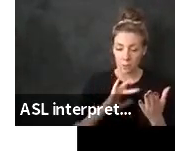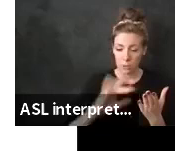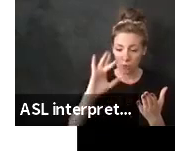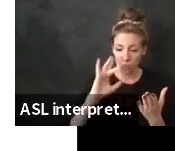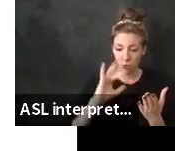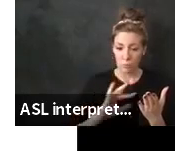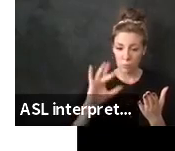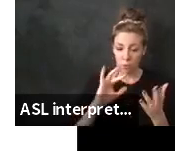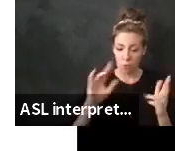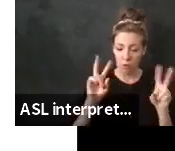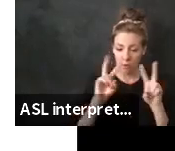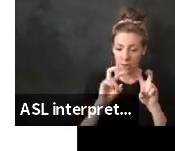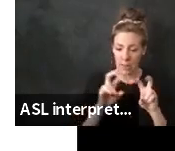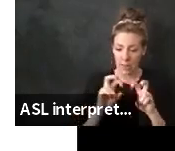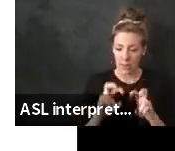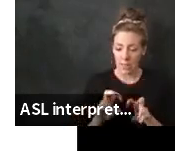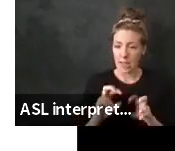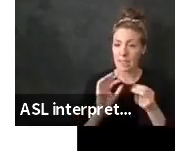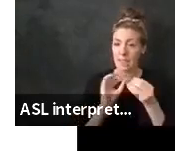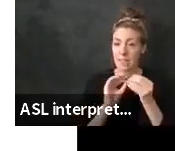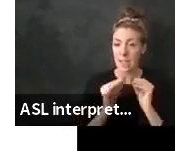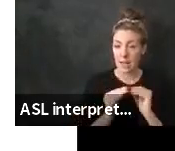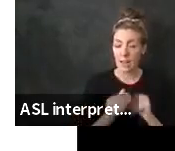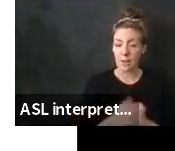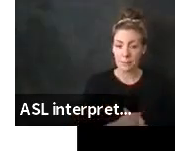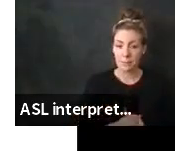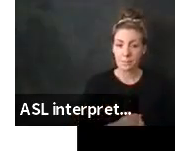and analyze data. We have overlapping